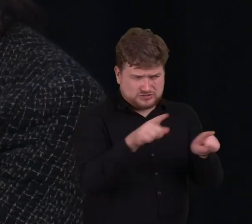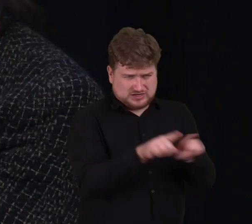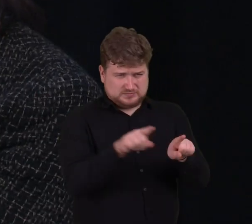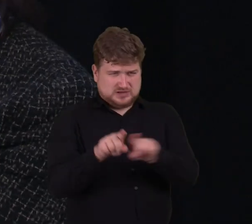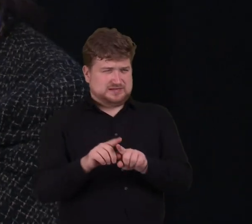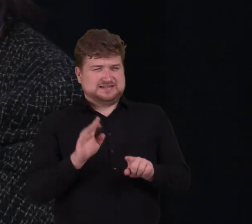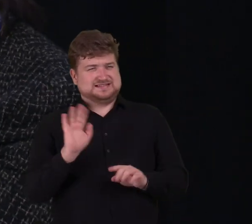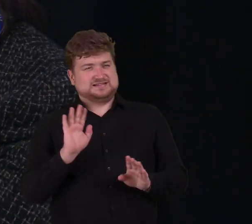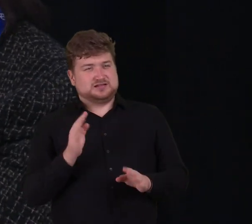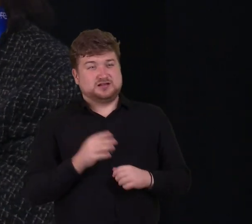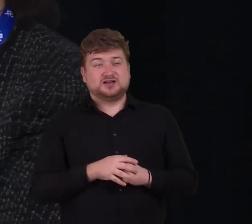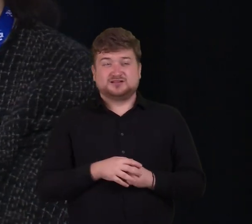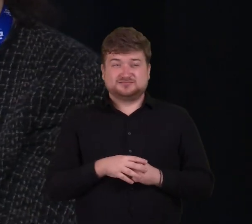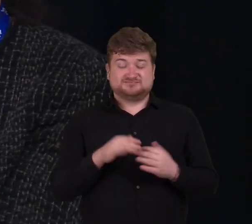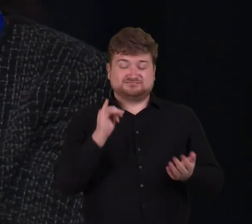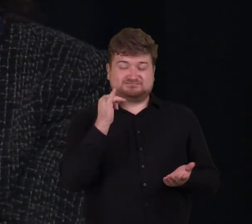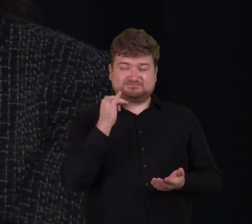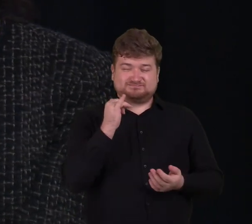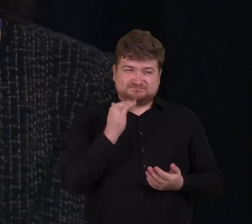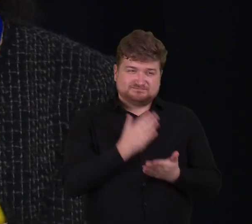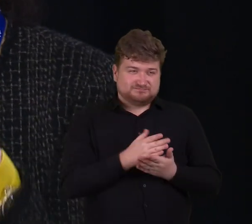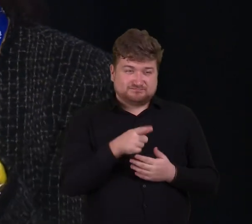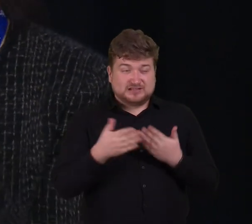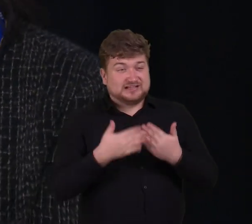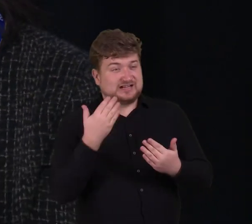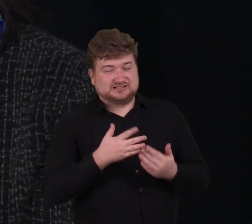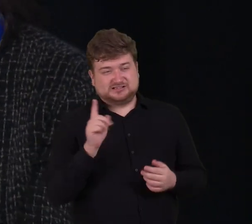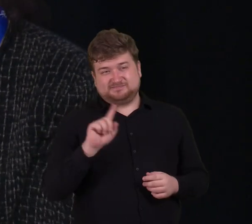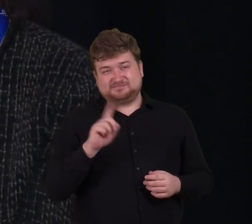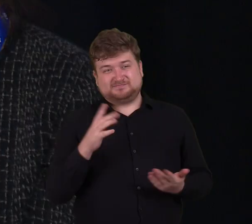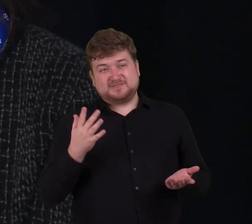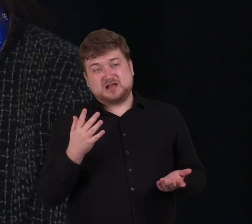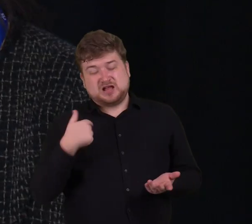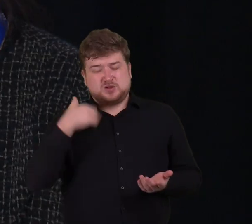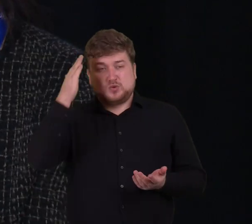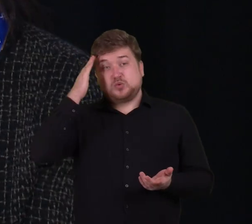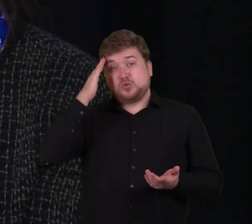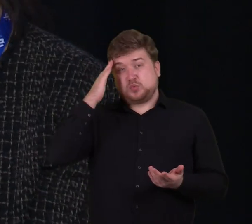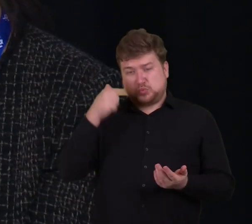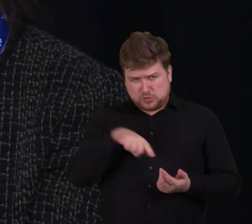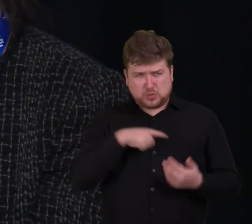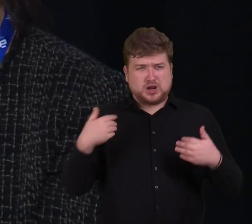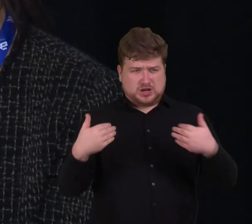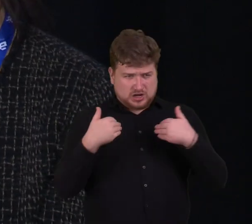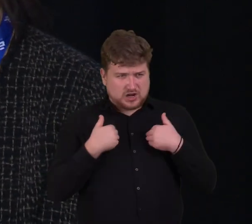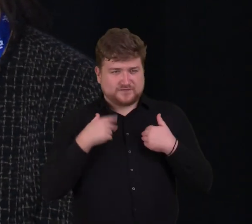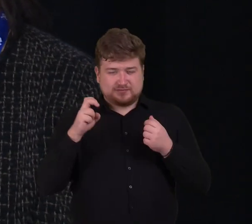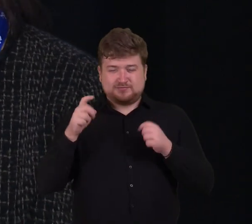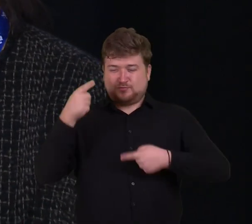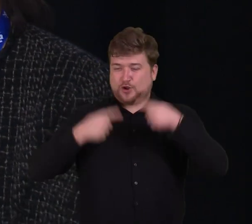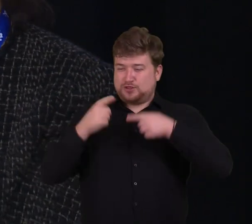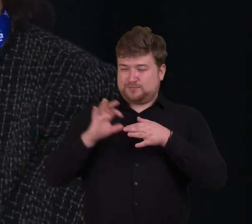own policy, cohesion policy. So we have three levels: regional, national,